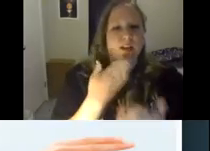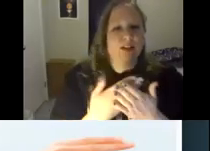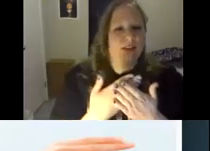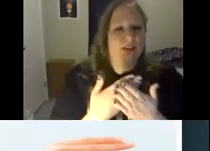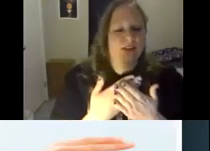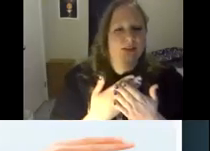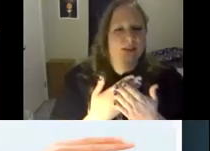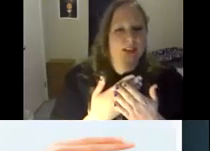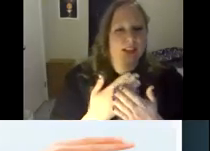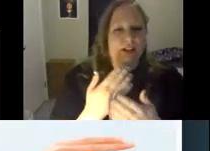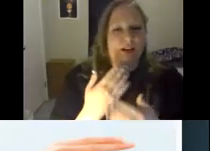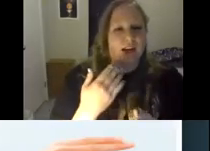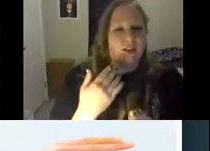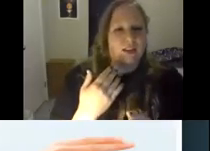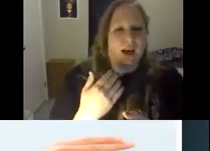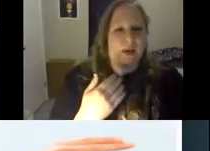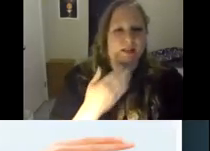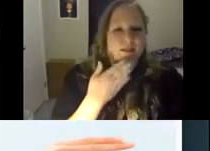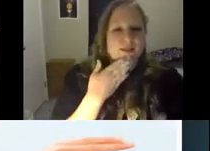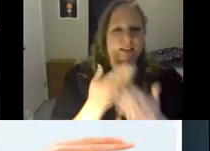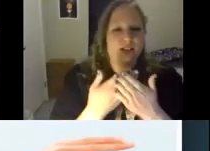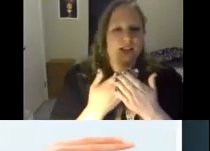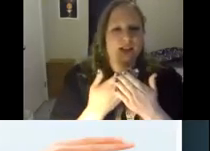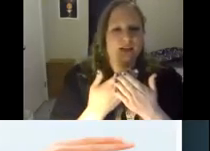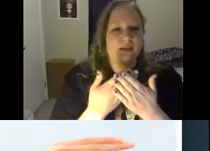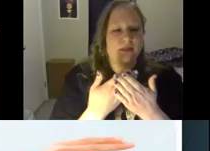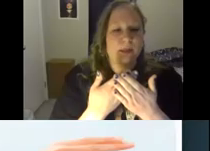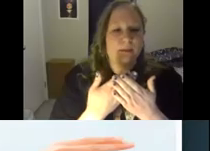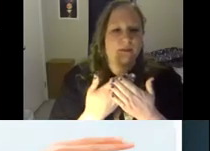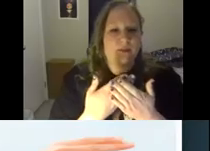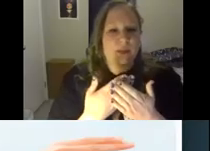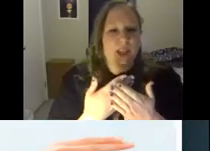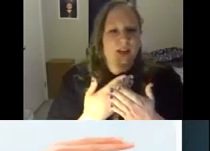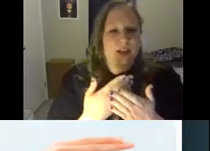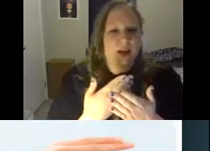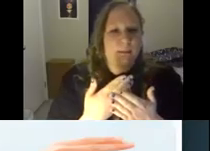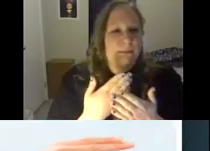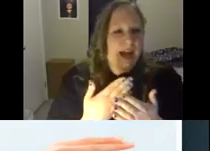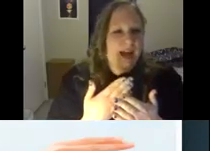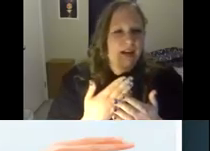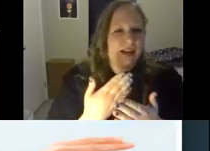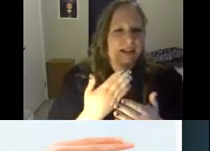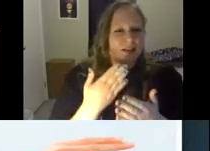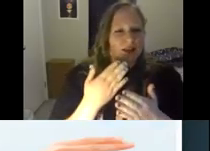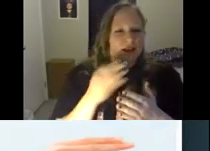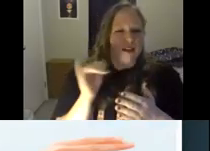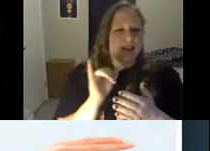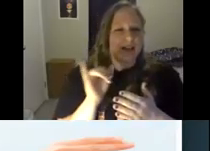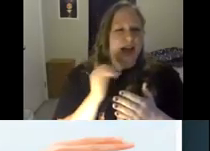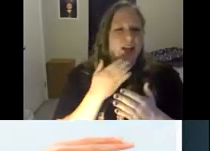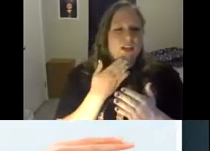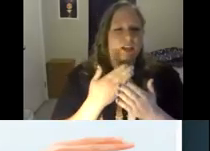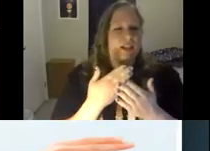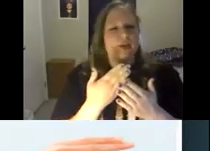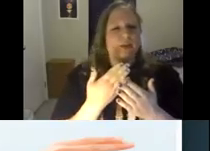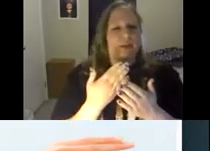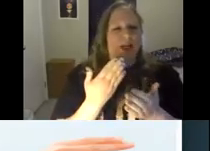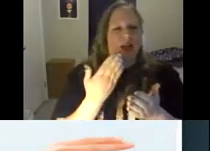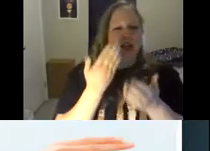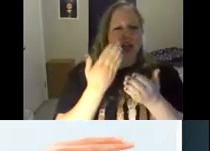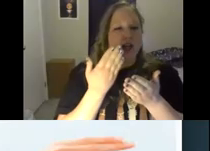be good. Or we learned that one. Good. And bad is it's like